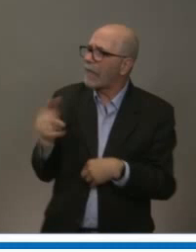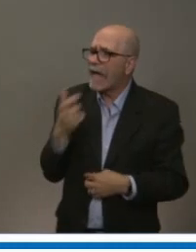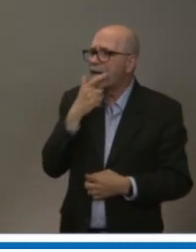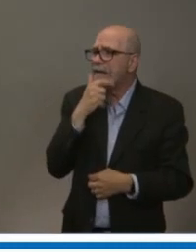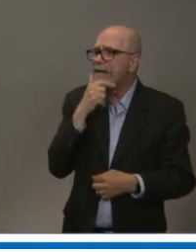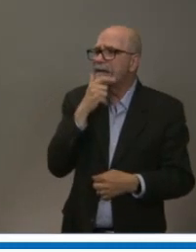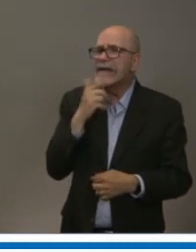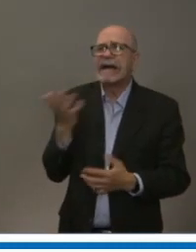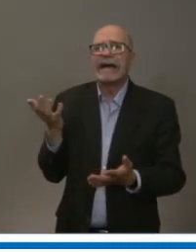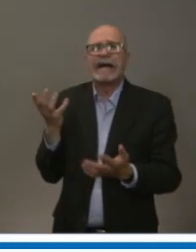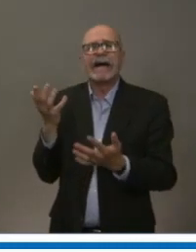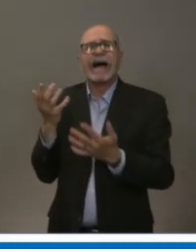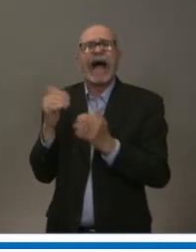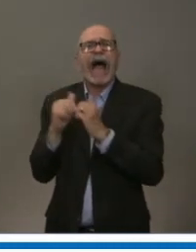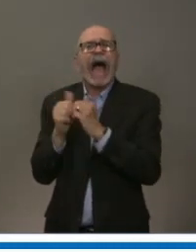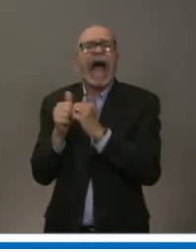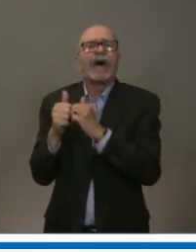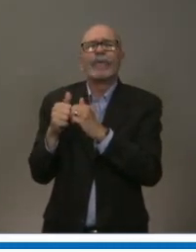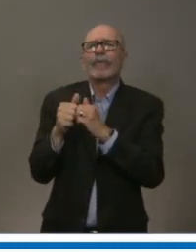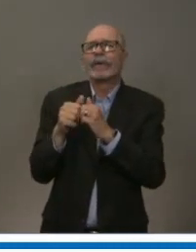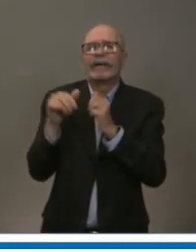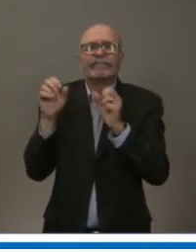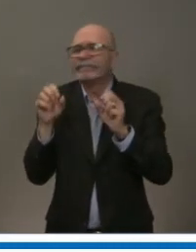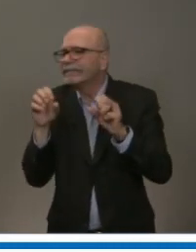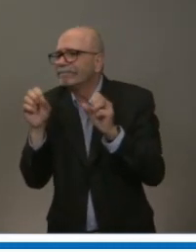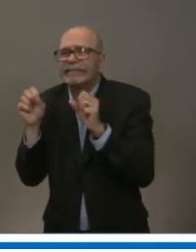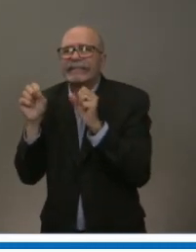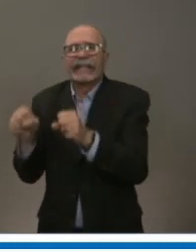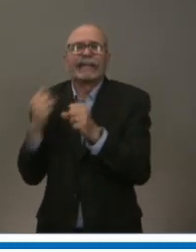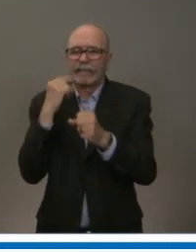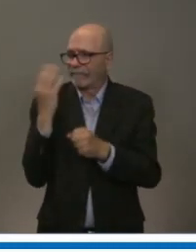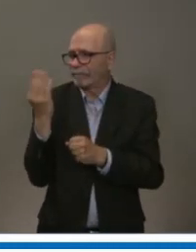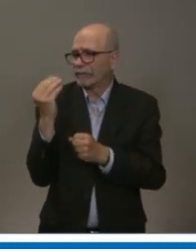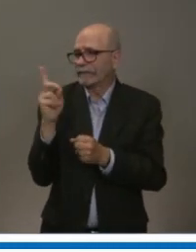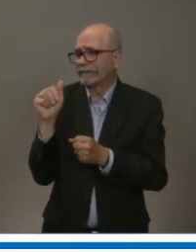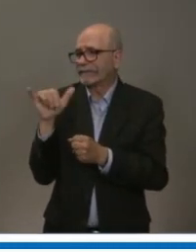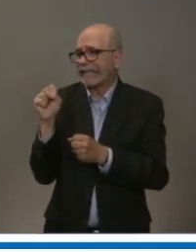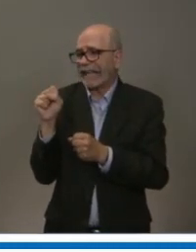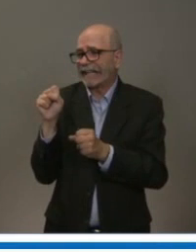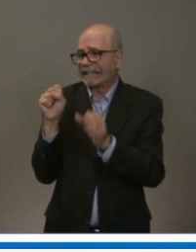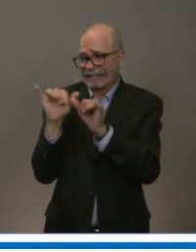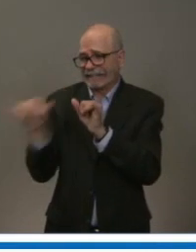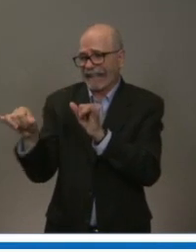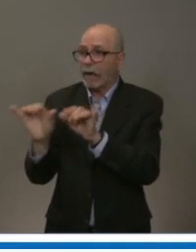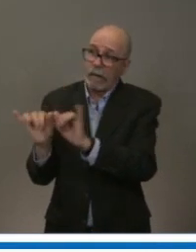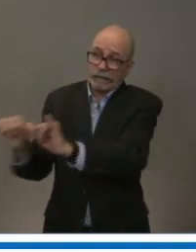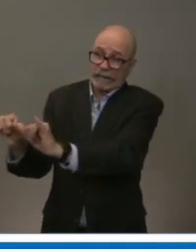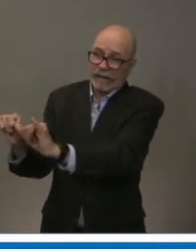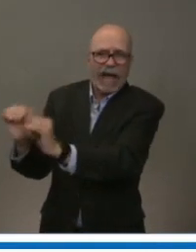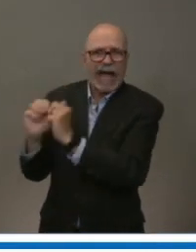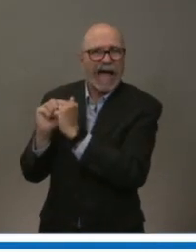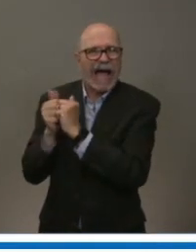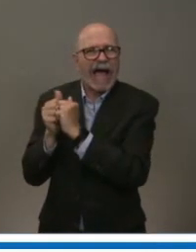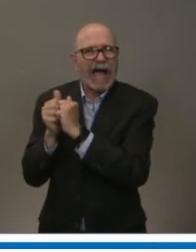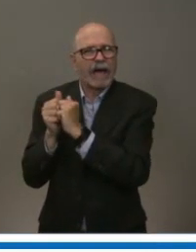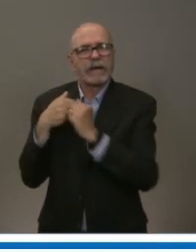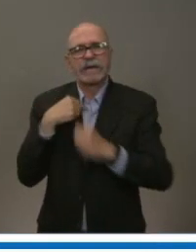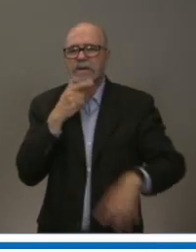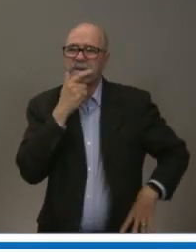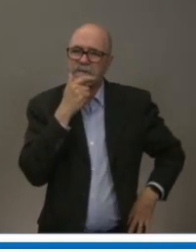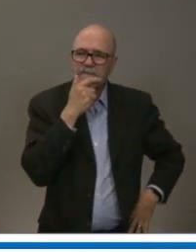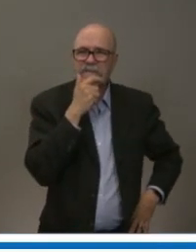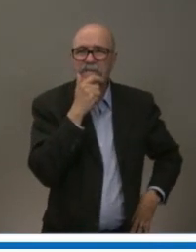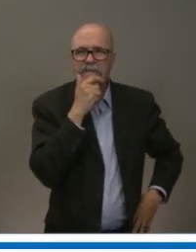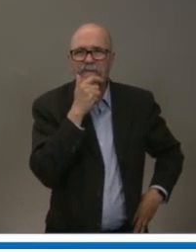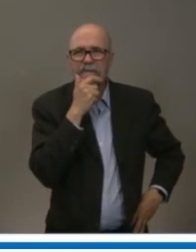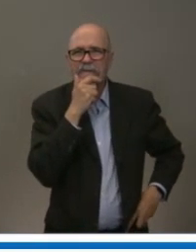and typically we would have people go on a 14-day isolation period. We are looking at ways that we could potentially get people back to work sooner with